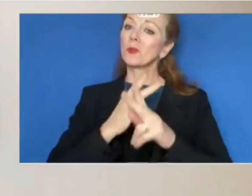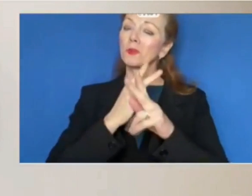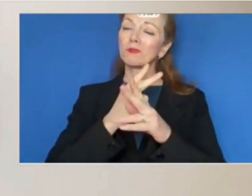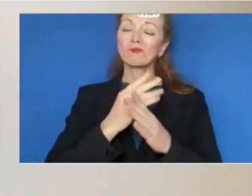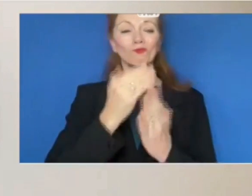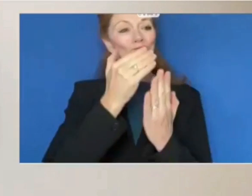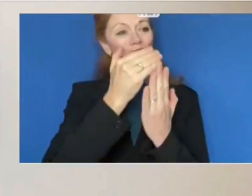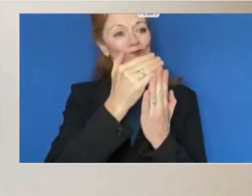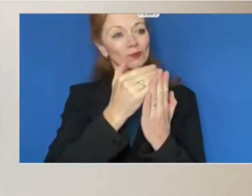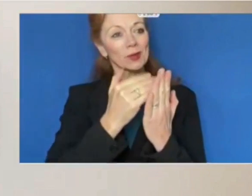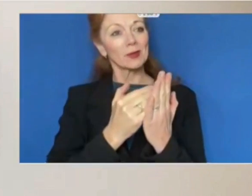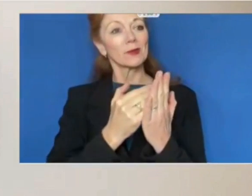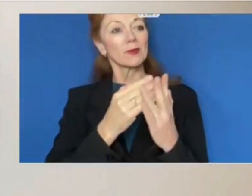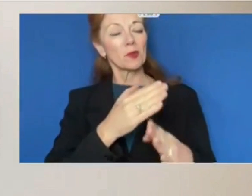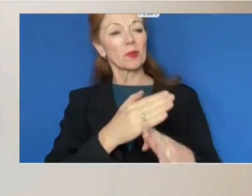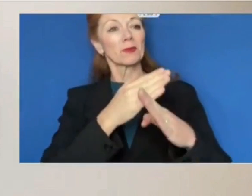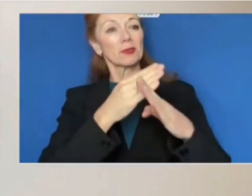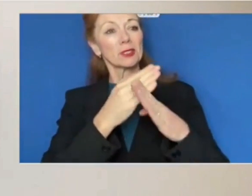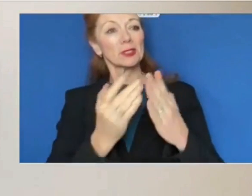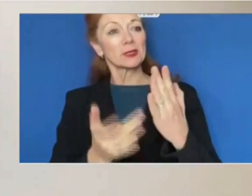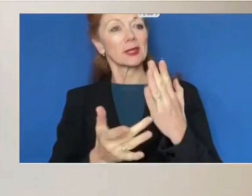be helpful to help mitigate this crime.